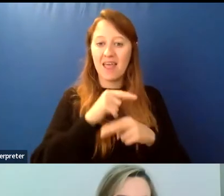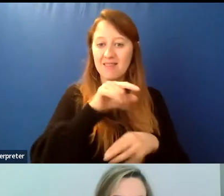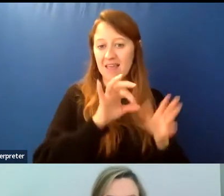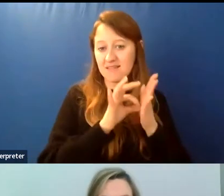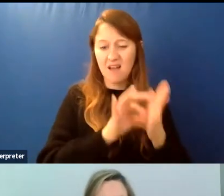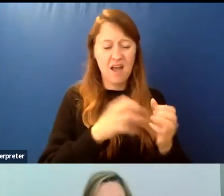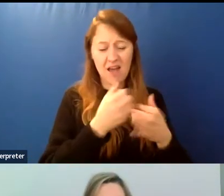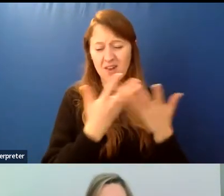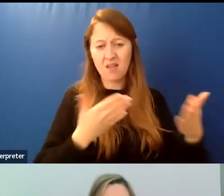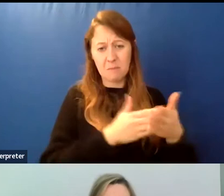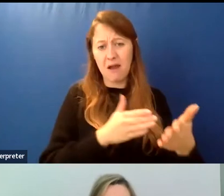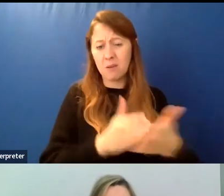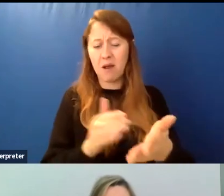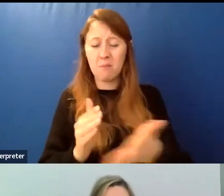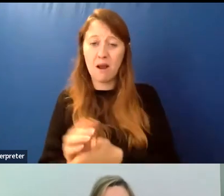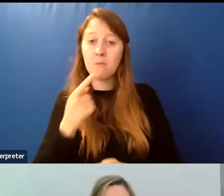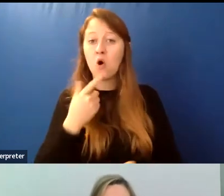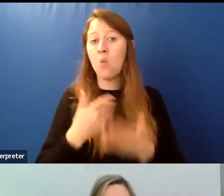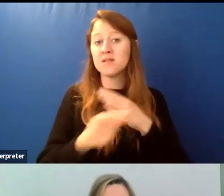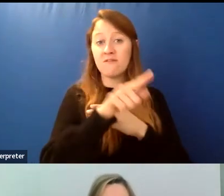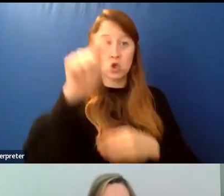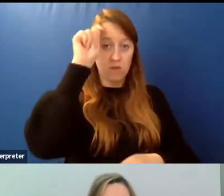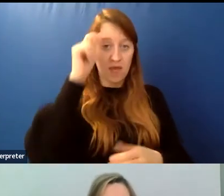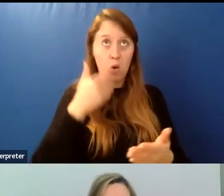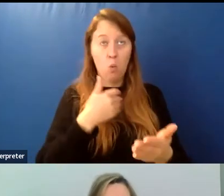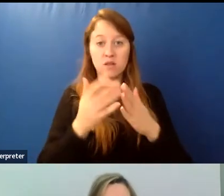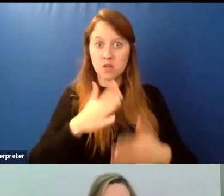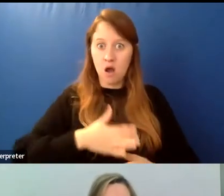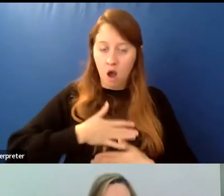kind of stands out to you, you can